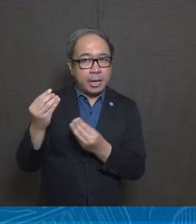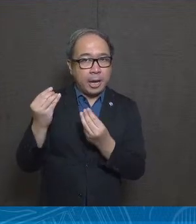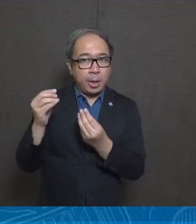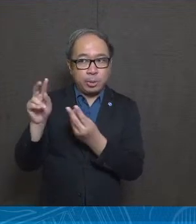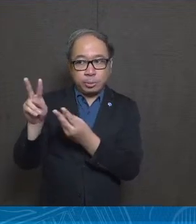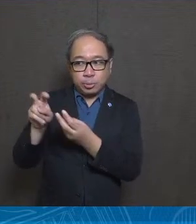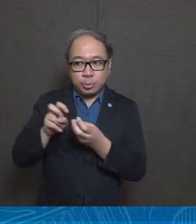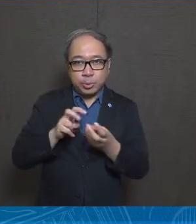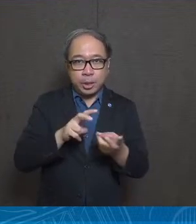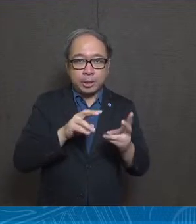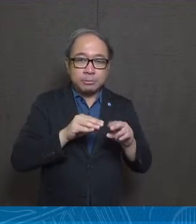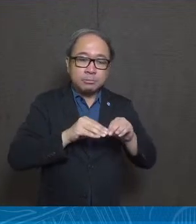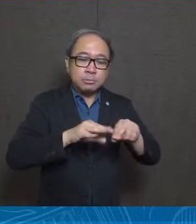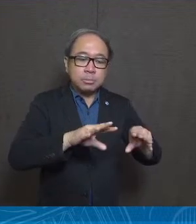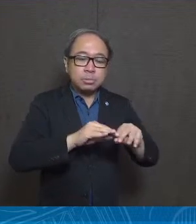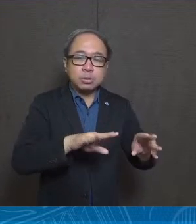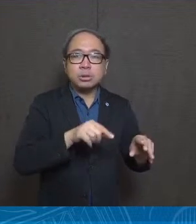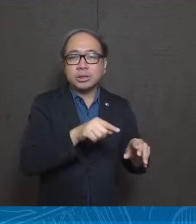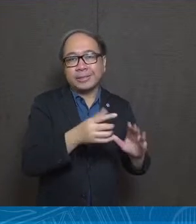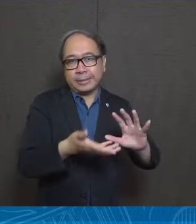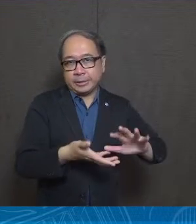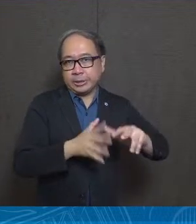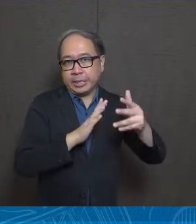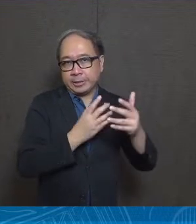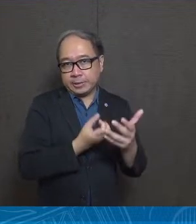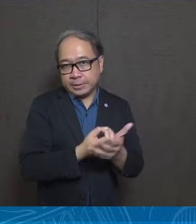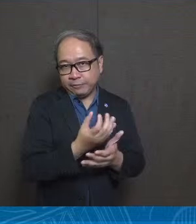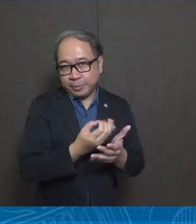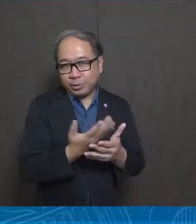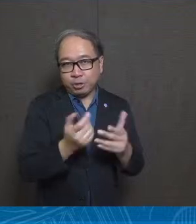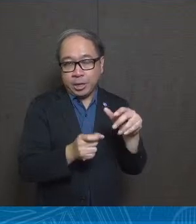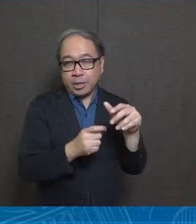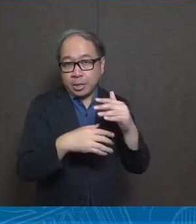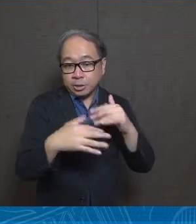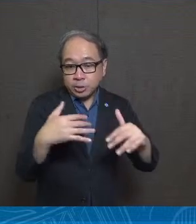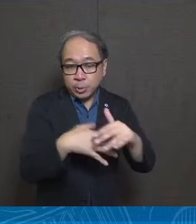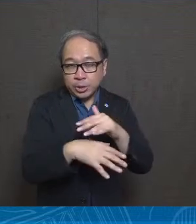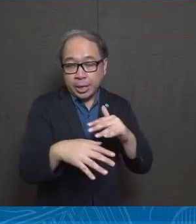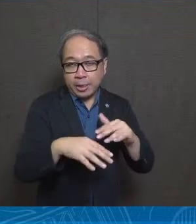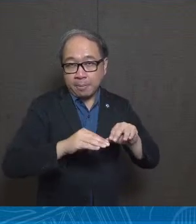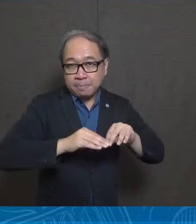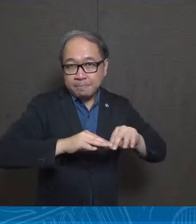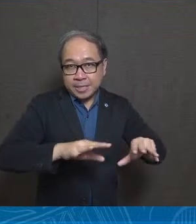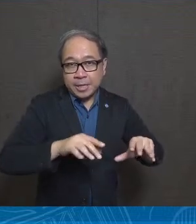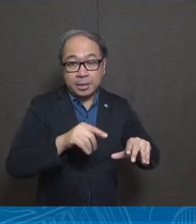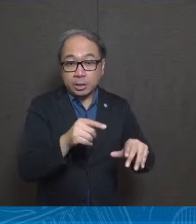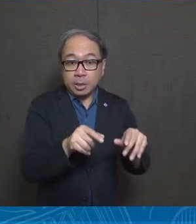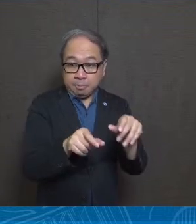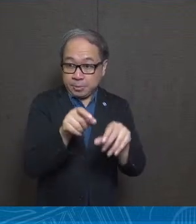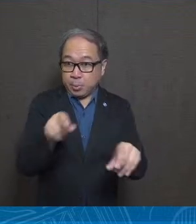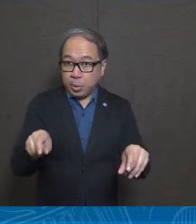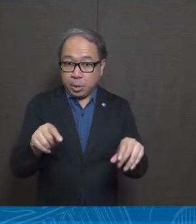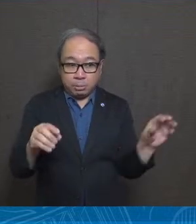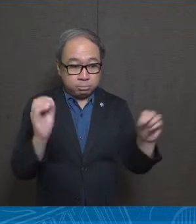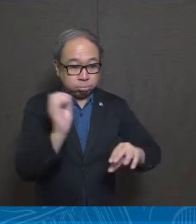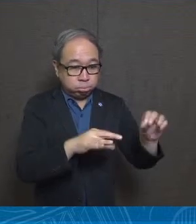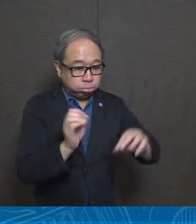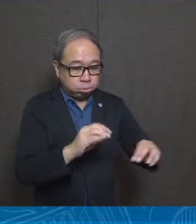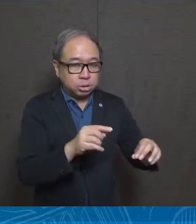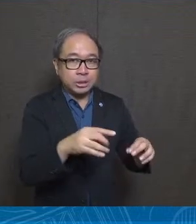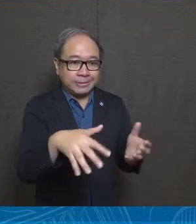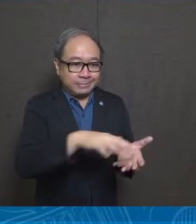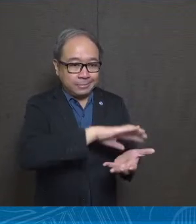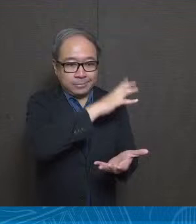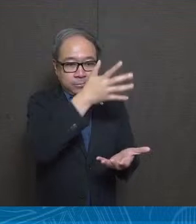of disaster information gatherings from social media or crowdsourced data. So if you